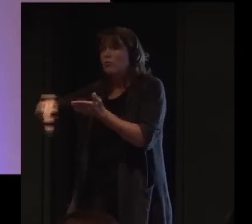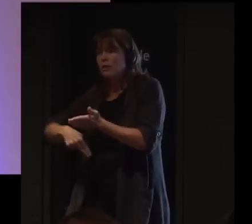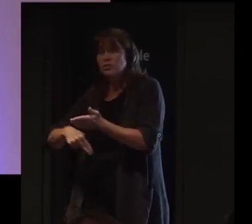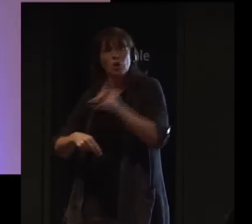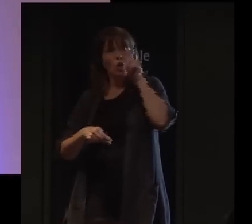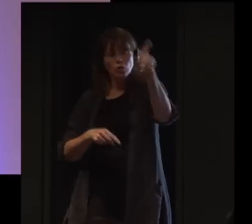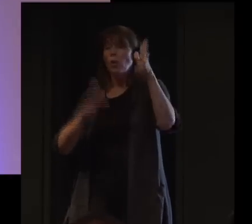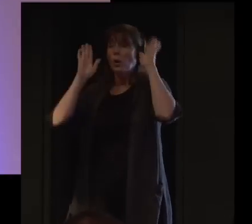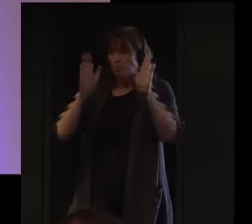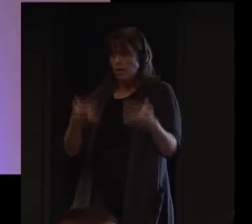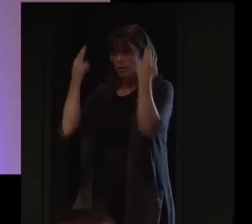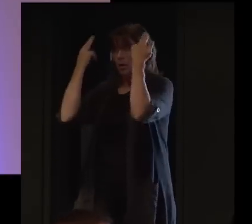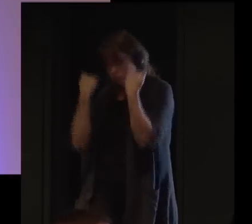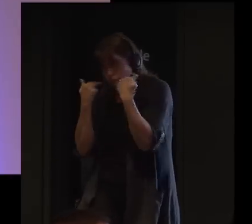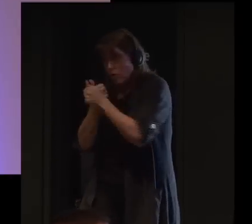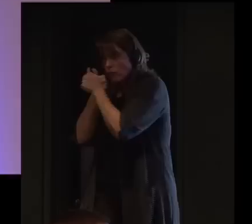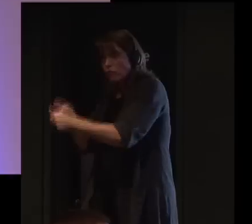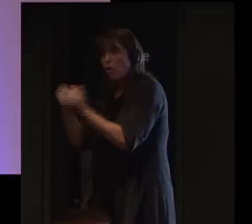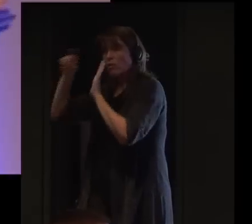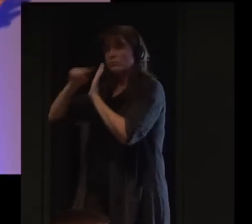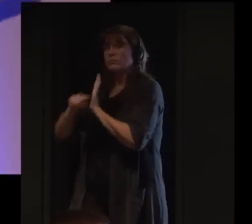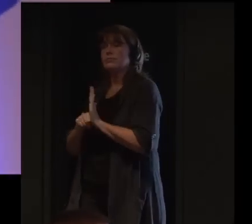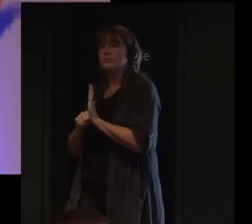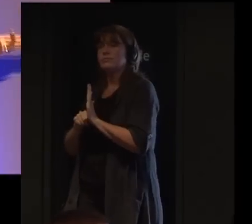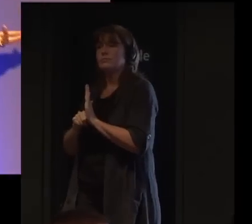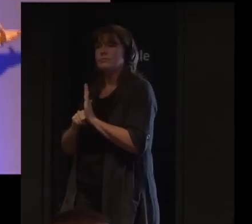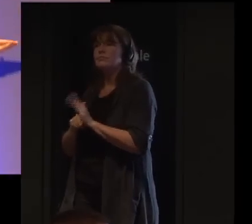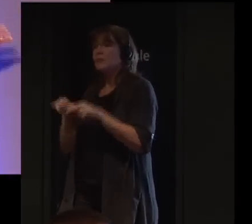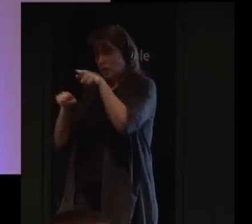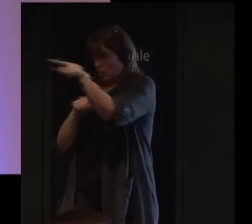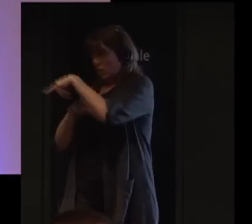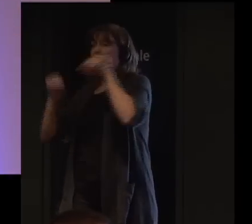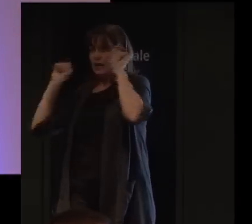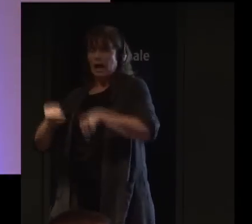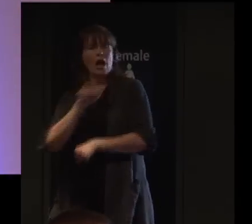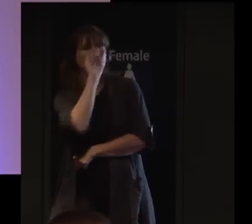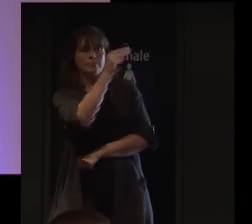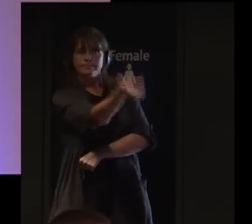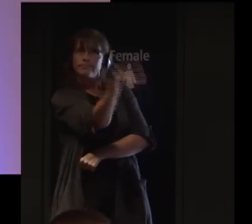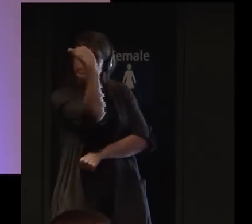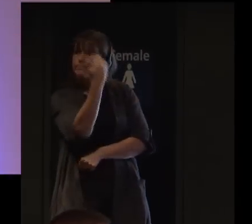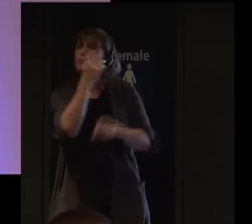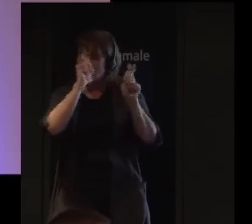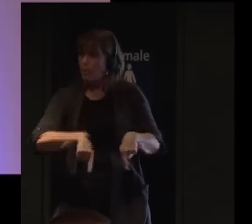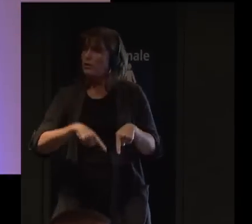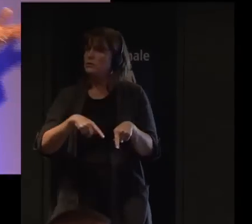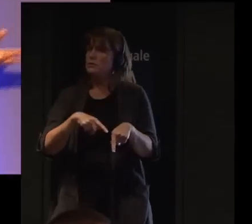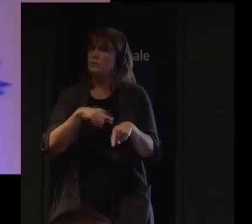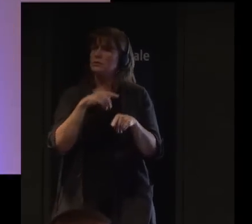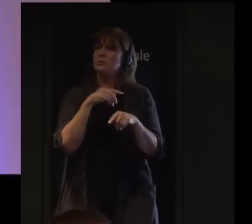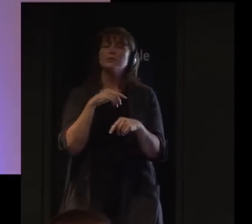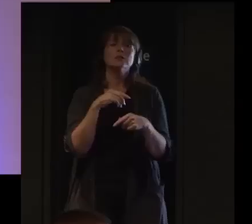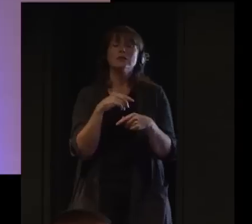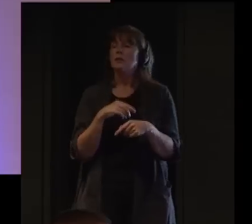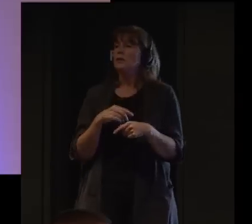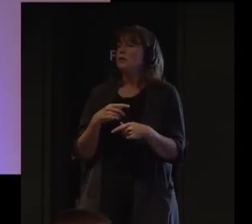situation. It's written black on white. So the recommendation as such, and this action plan, it's not a convention. You